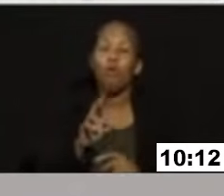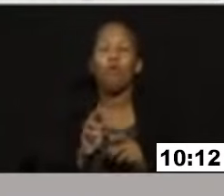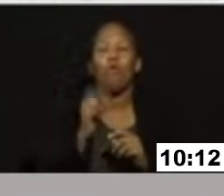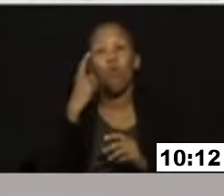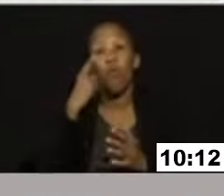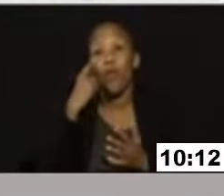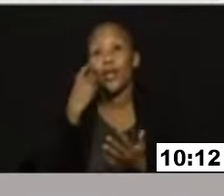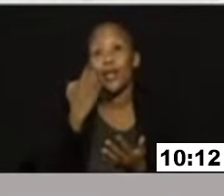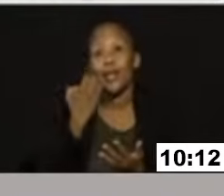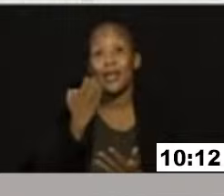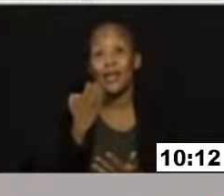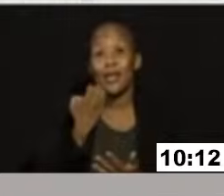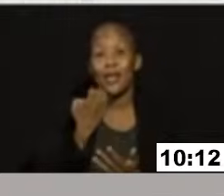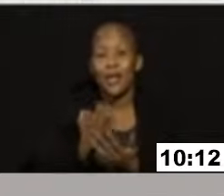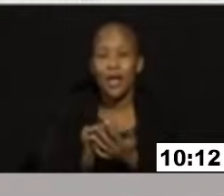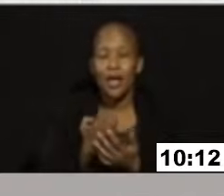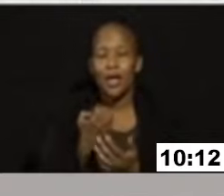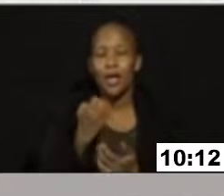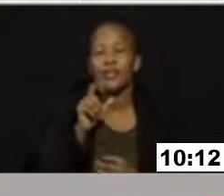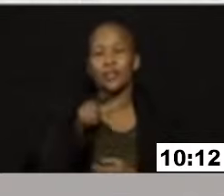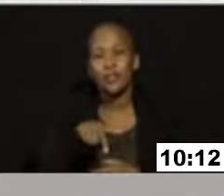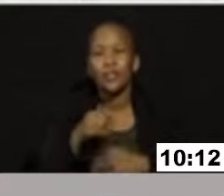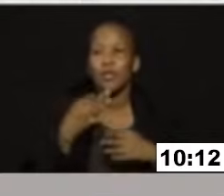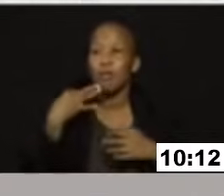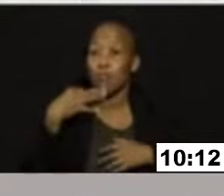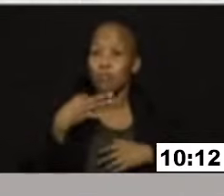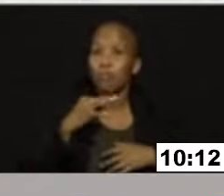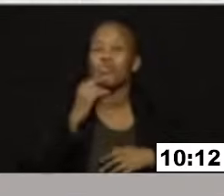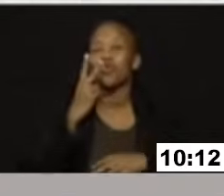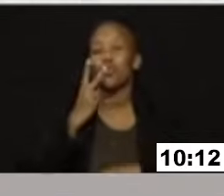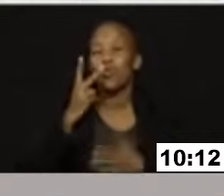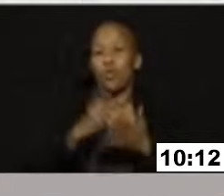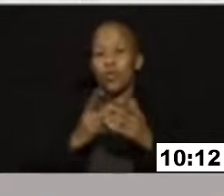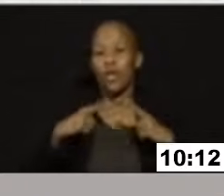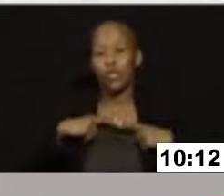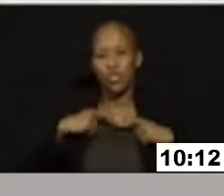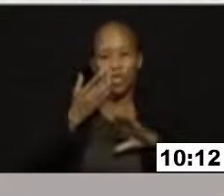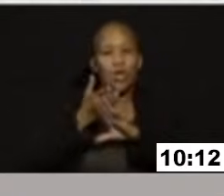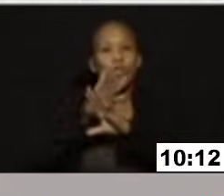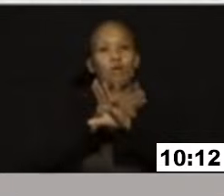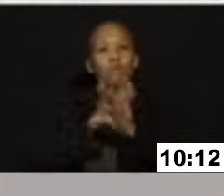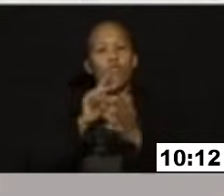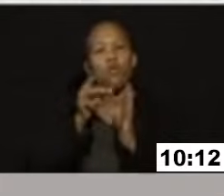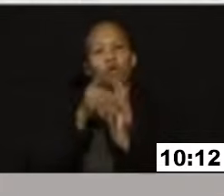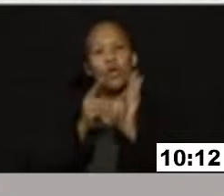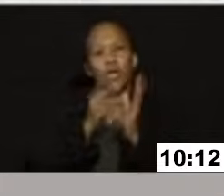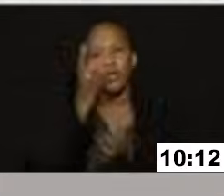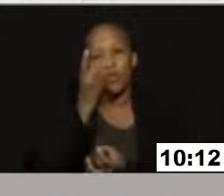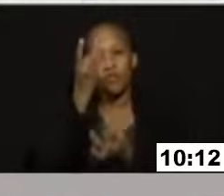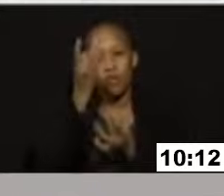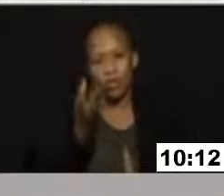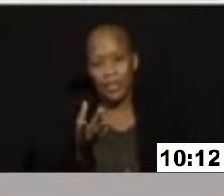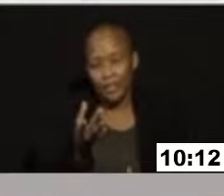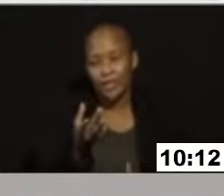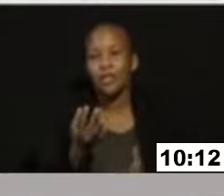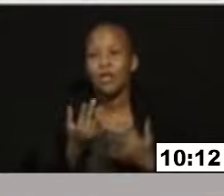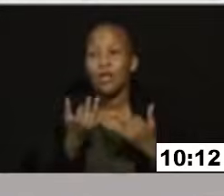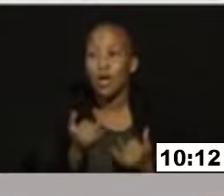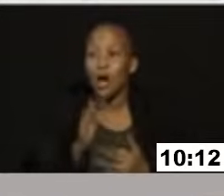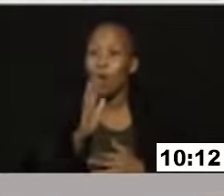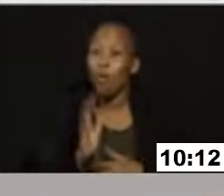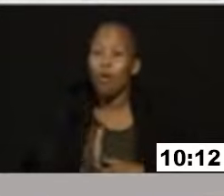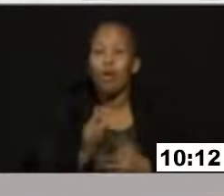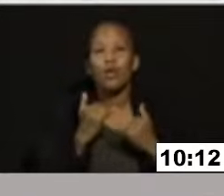he or she must apply within 2 weeks from the date of notice, apply in writing to the Commission for leave to do so. We'll deal with